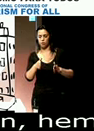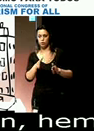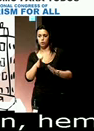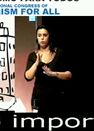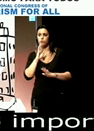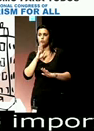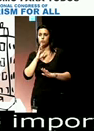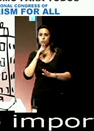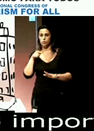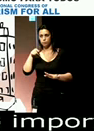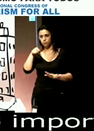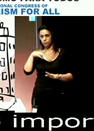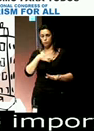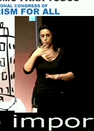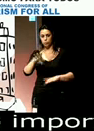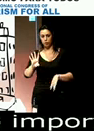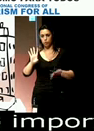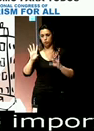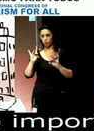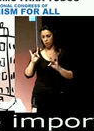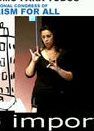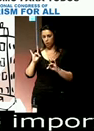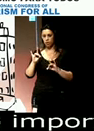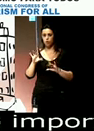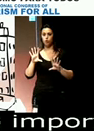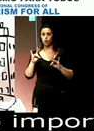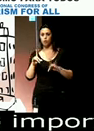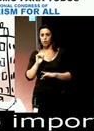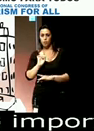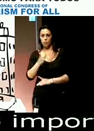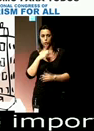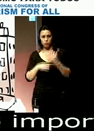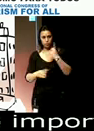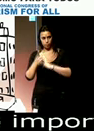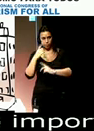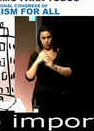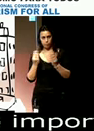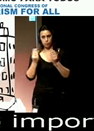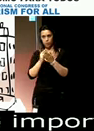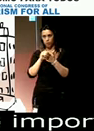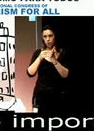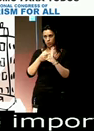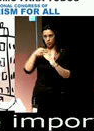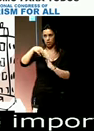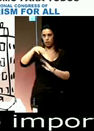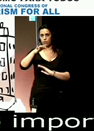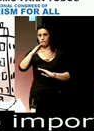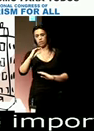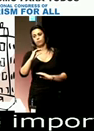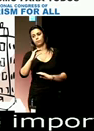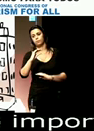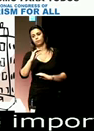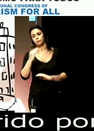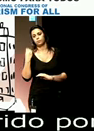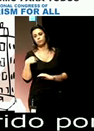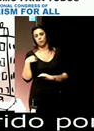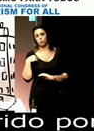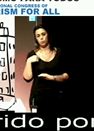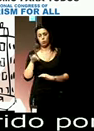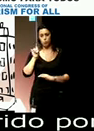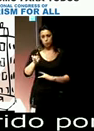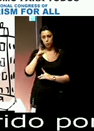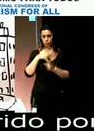than 30 information posts with the NFC, and immediately the information is accessible via the original